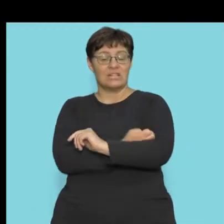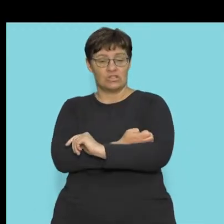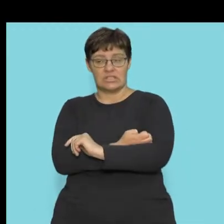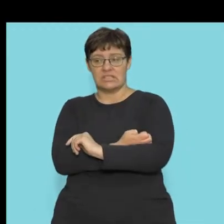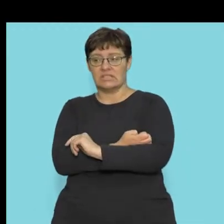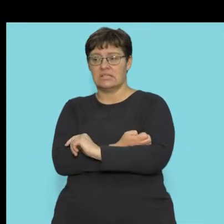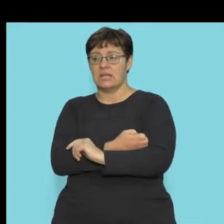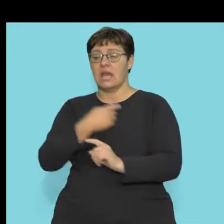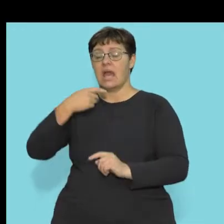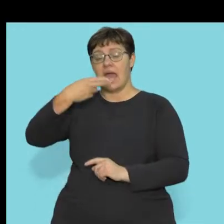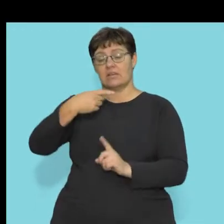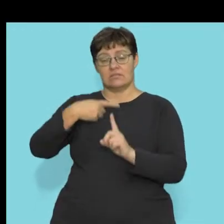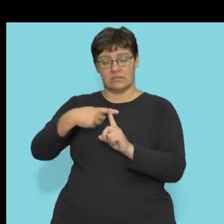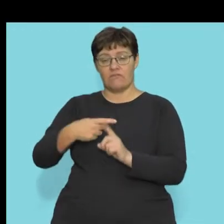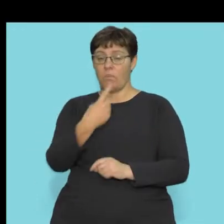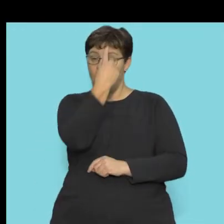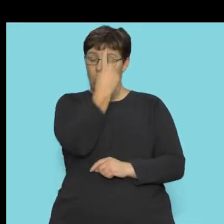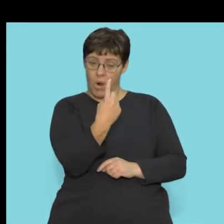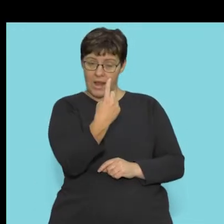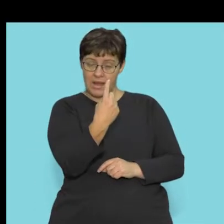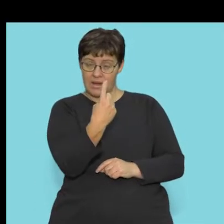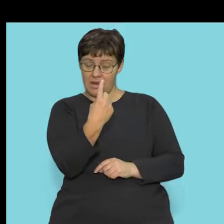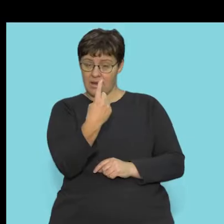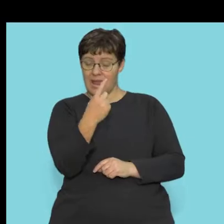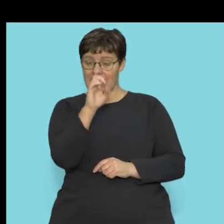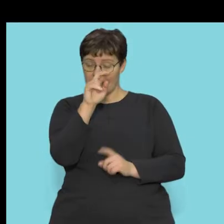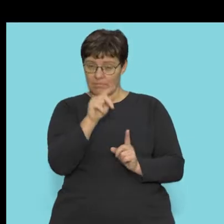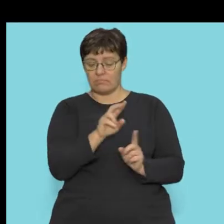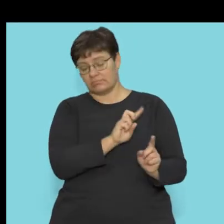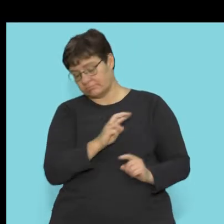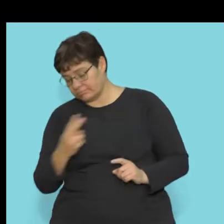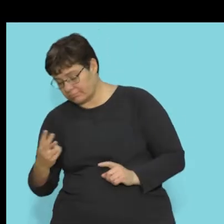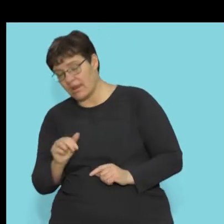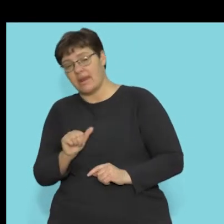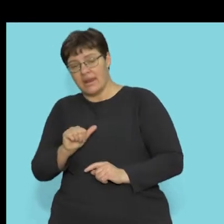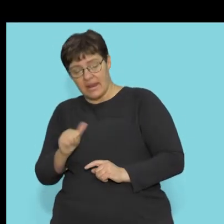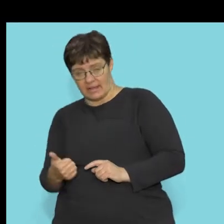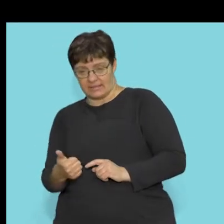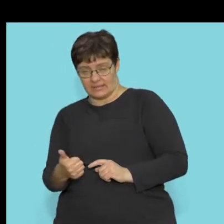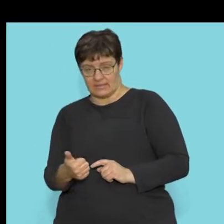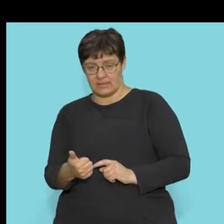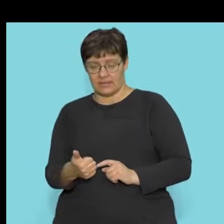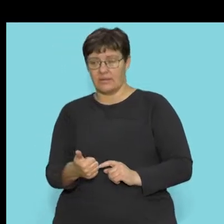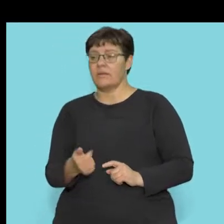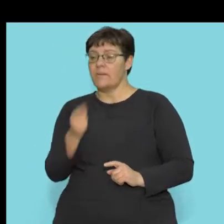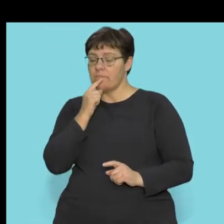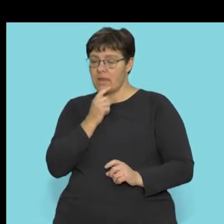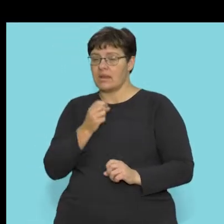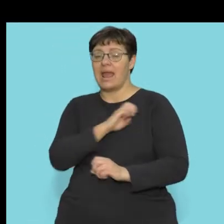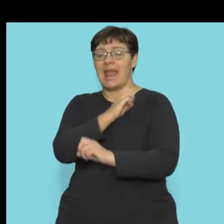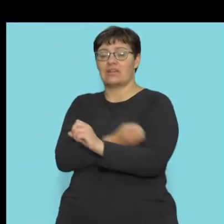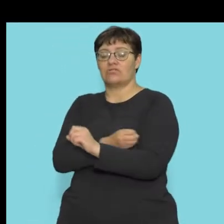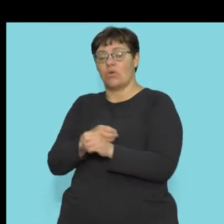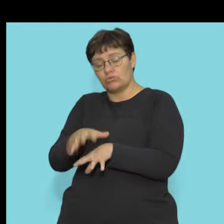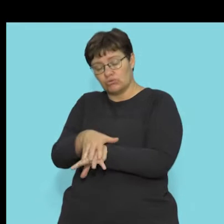hydrogen atoms from one hydrogen energy carrier enzyme to the next, and as it does that, it